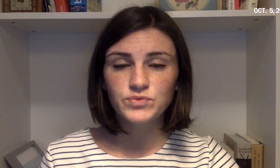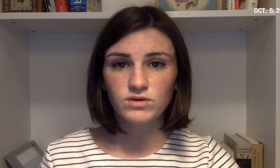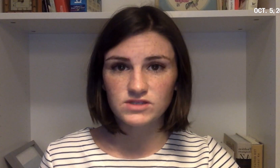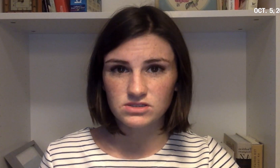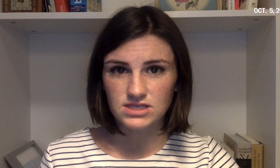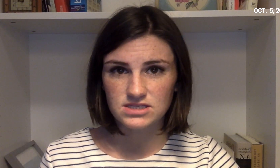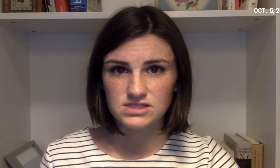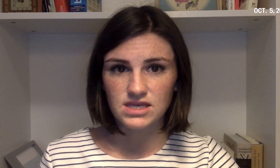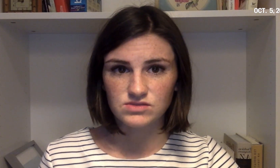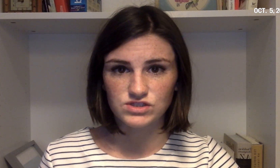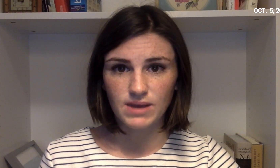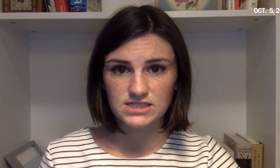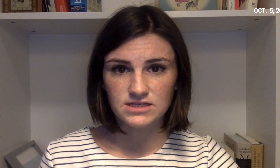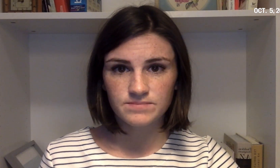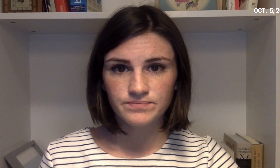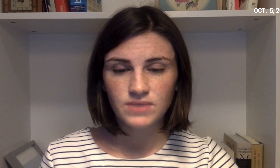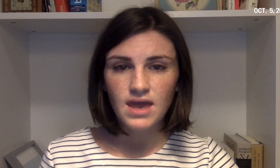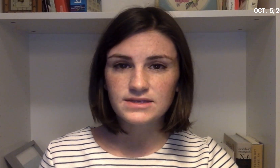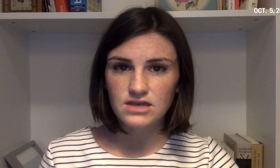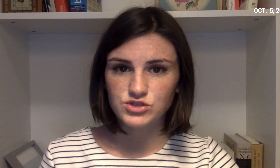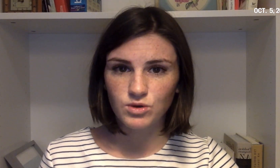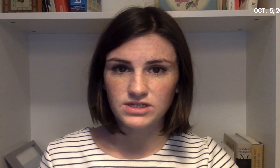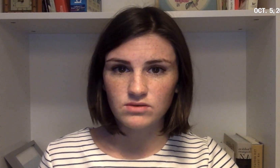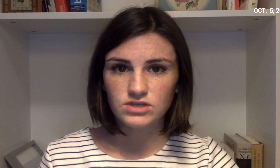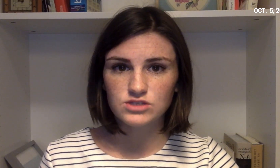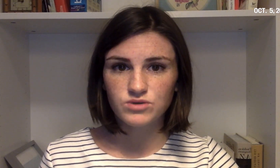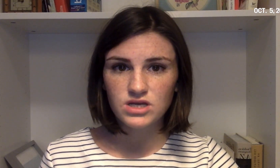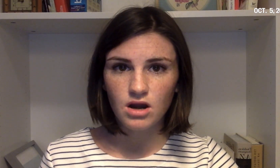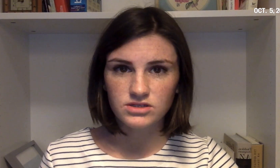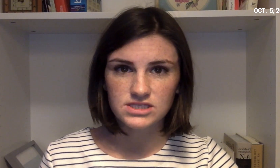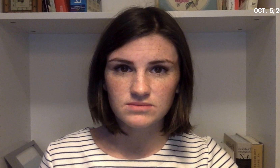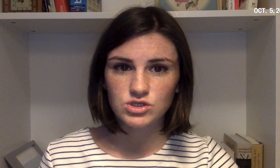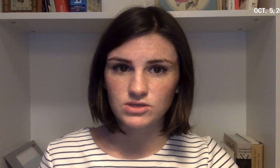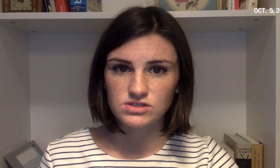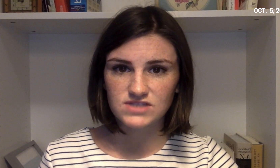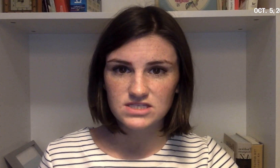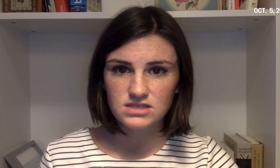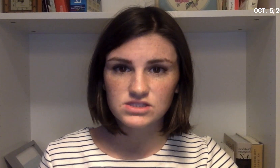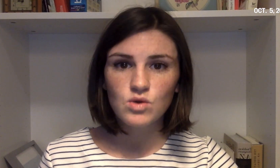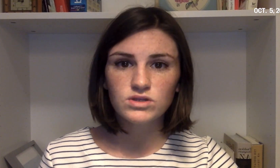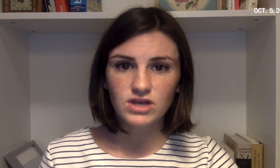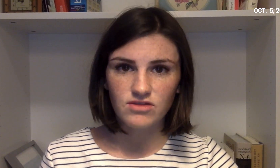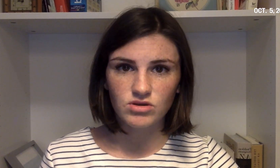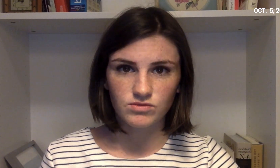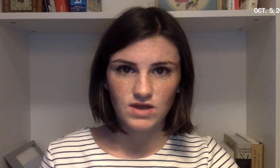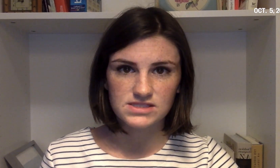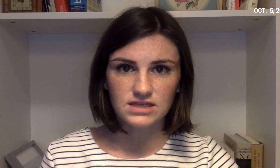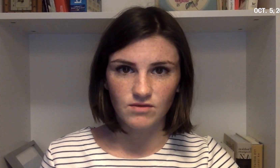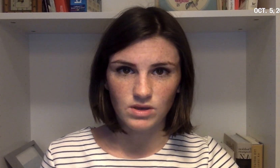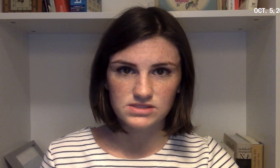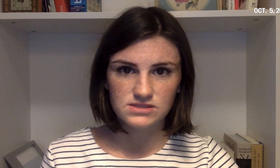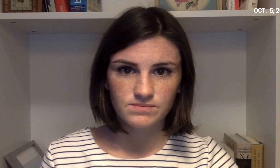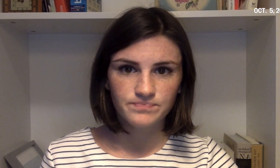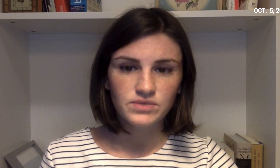outdoors when physical distancing isn't respected. And Etches pointed out that it's pretty hard to keep 2 meters of distance when you're gathering with friends